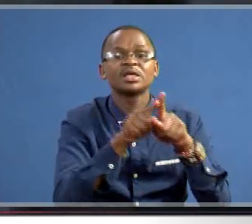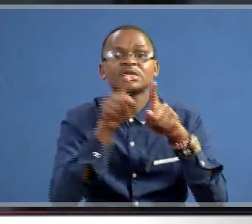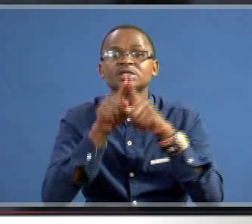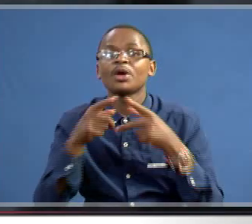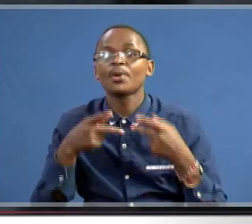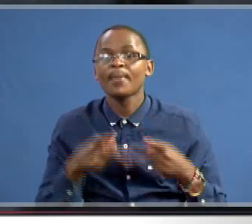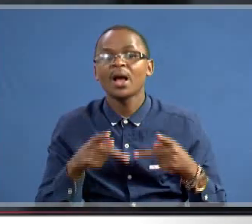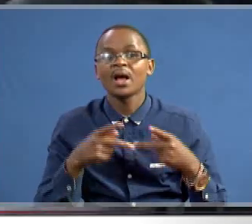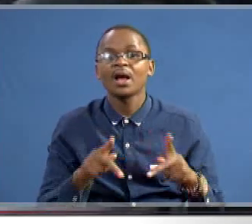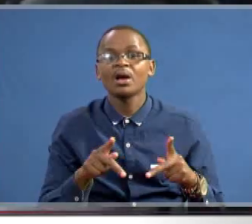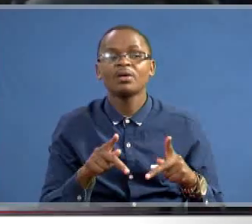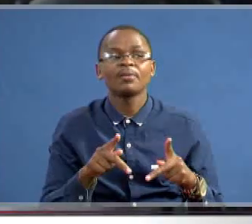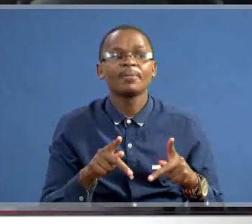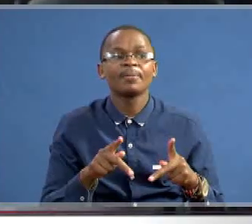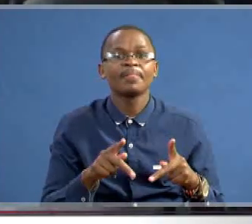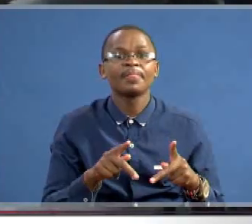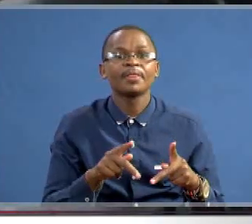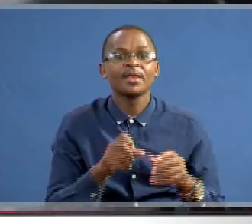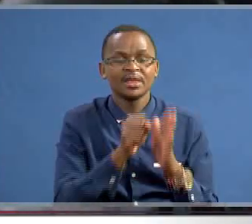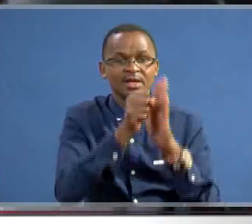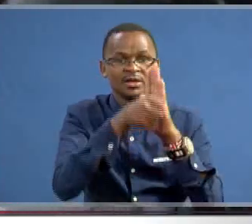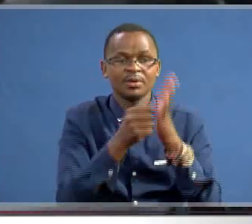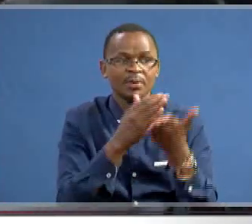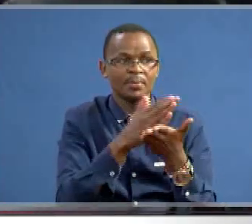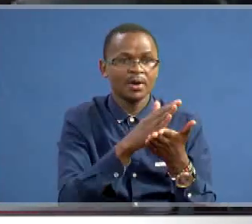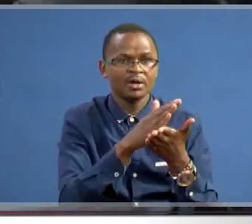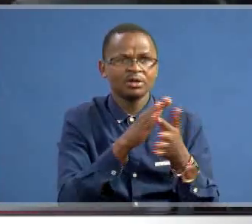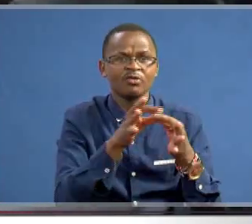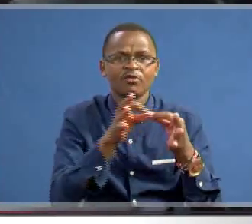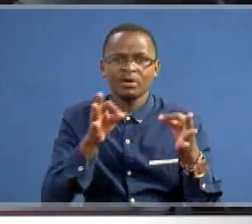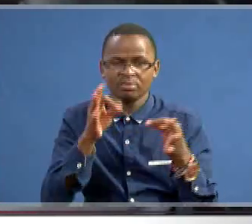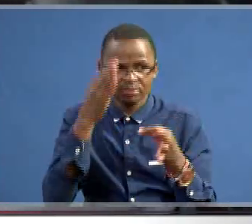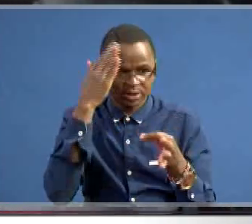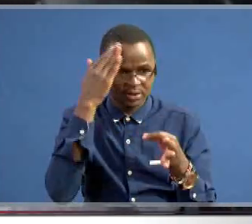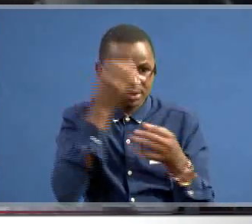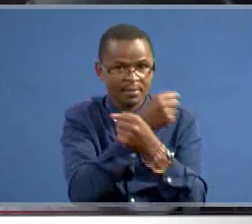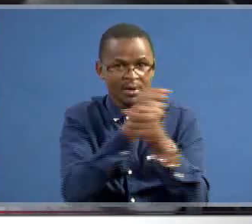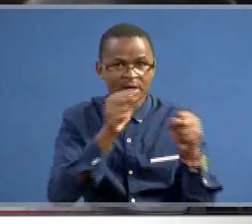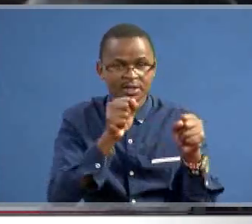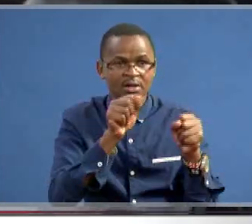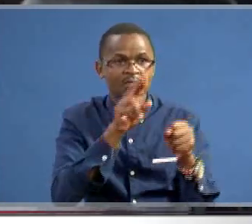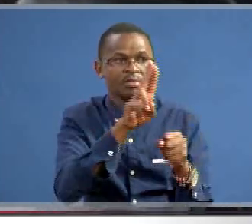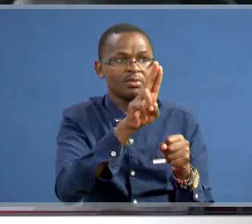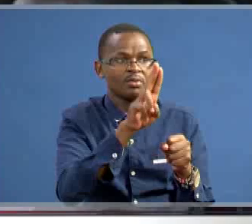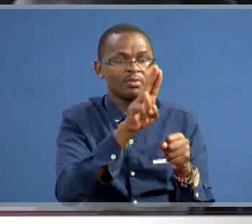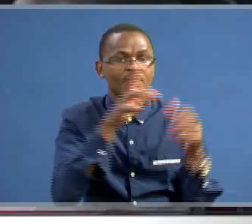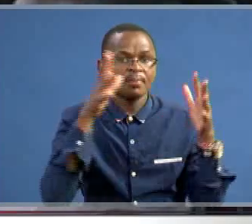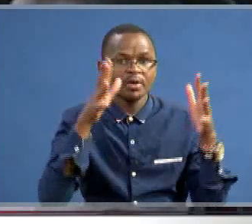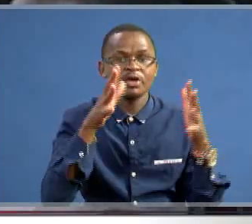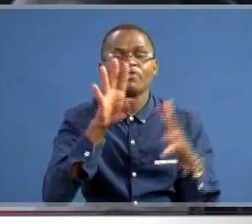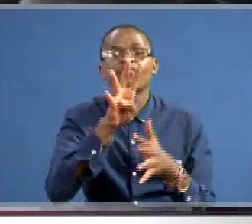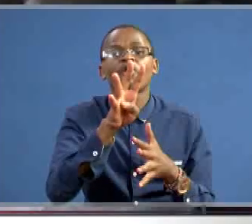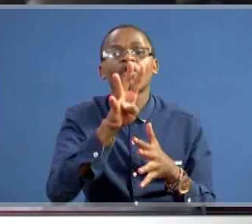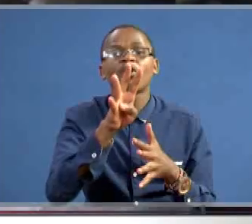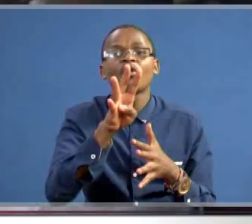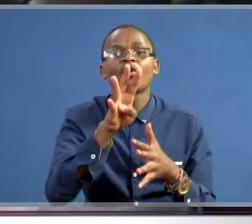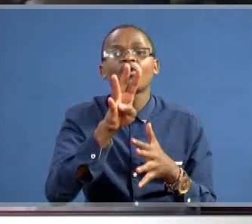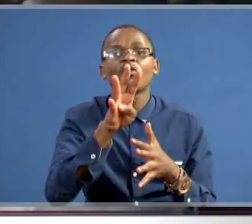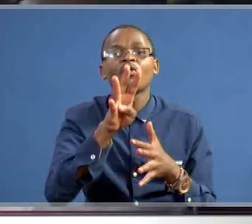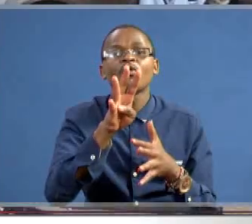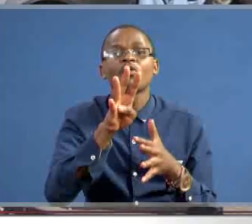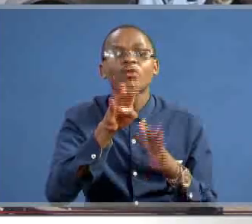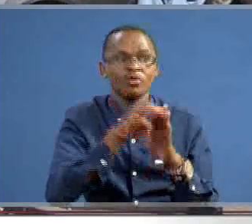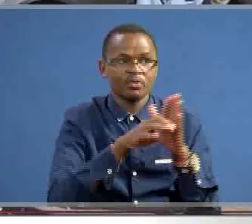same person the system is part of the mission in realizing presenter kinetise big for agenda father